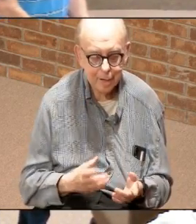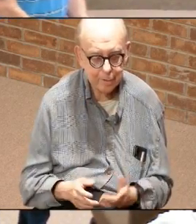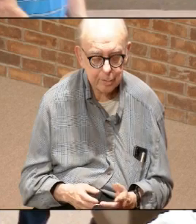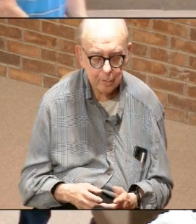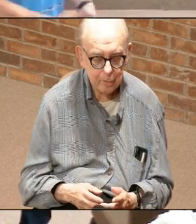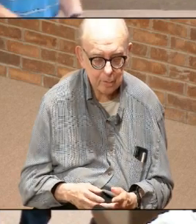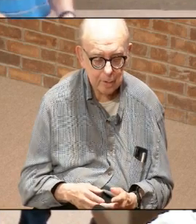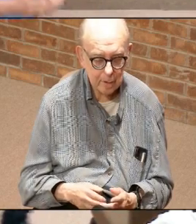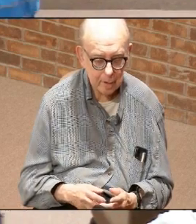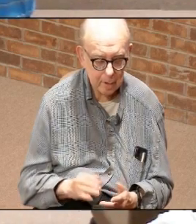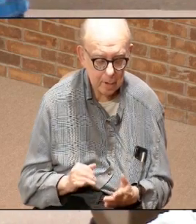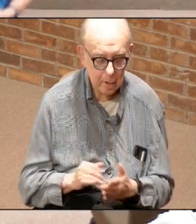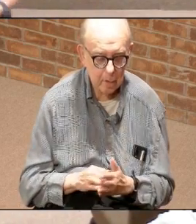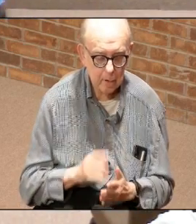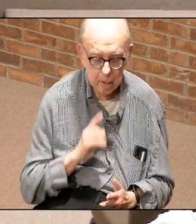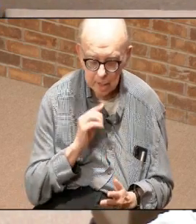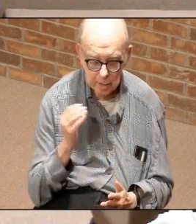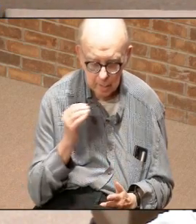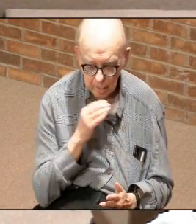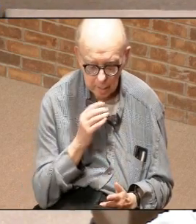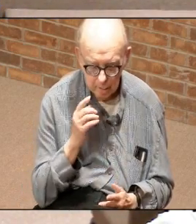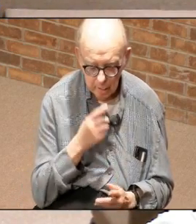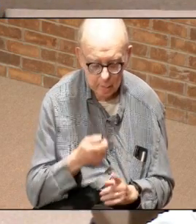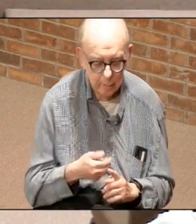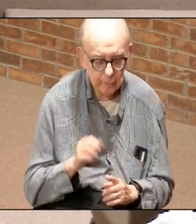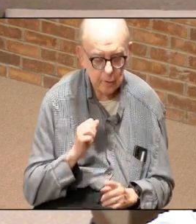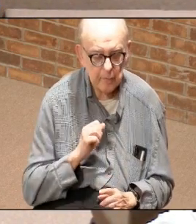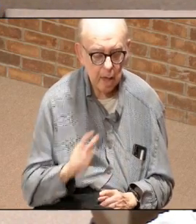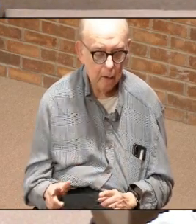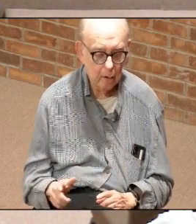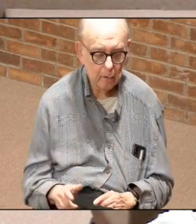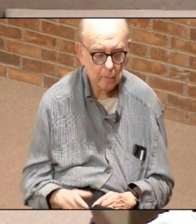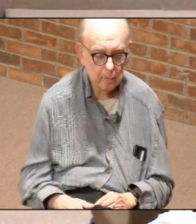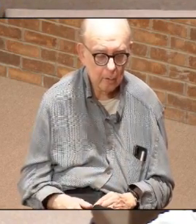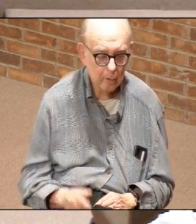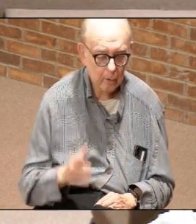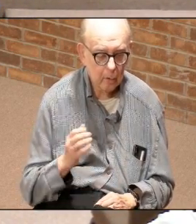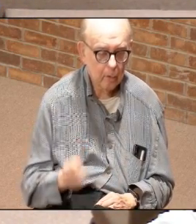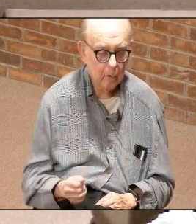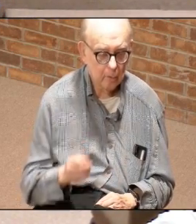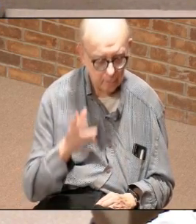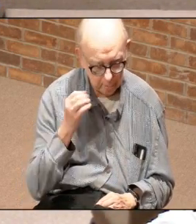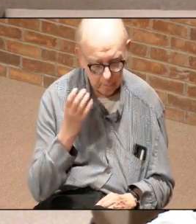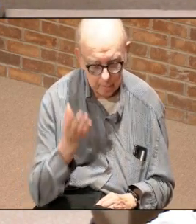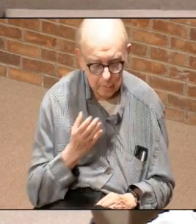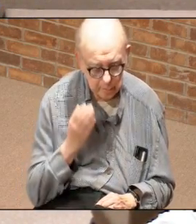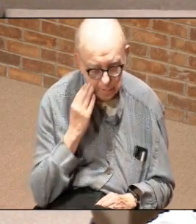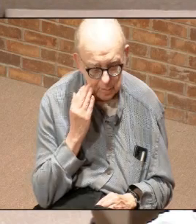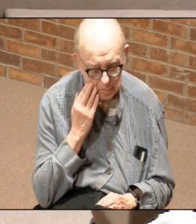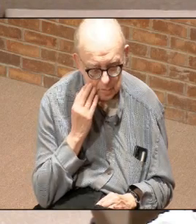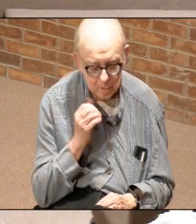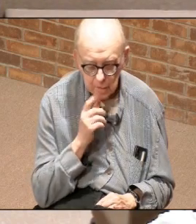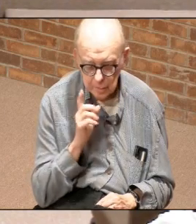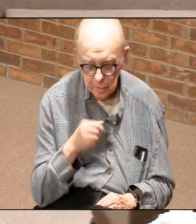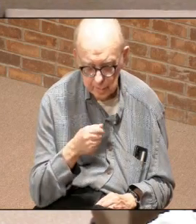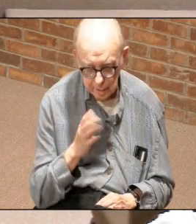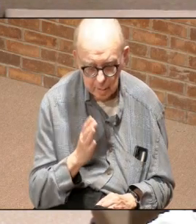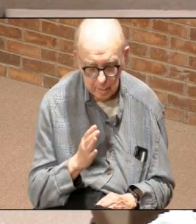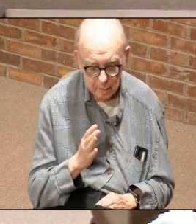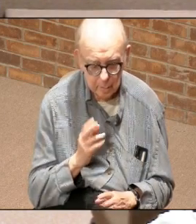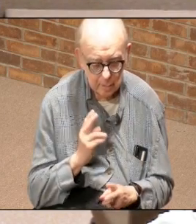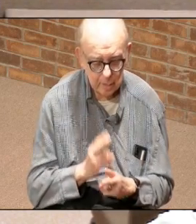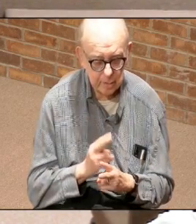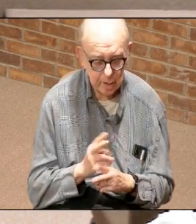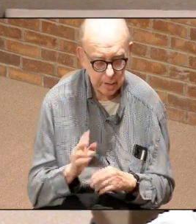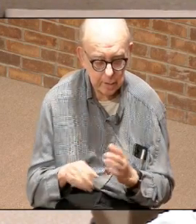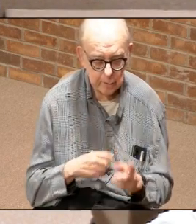handle. That is a lie from the pit of hell. Because Satan wants you to think you don't need God to handle